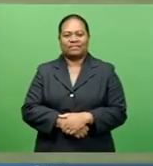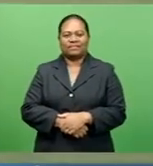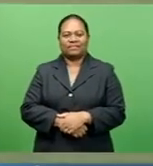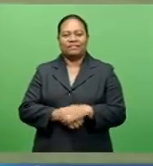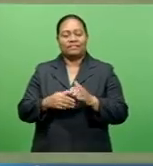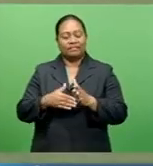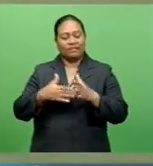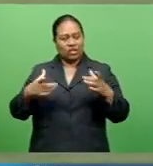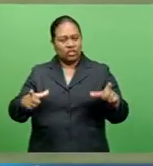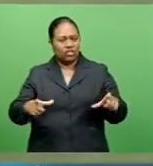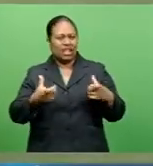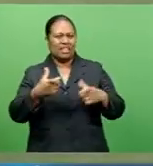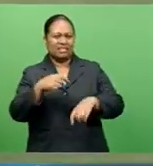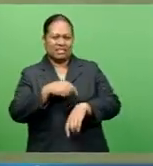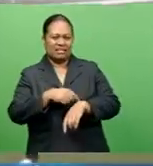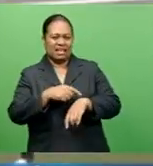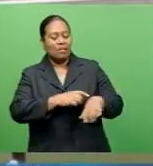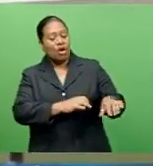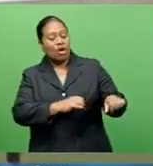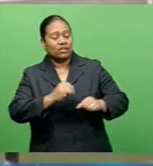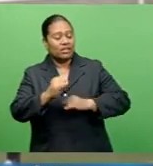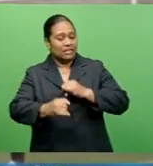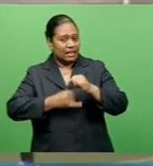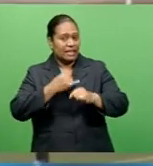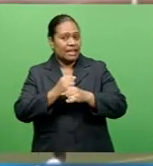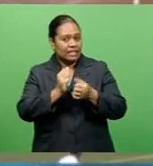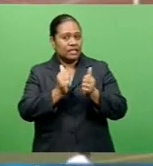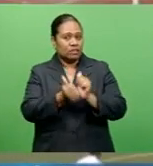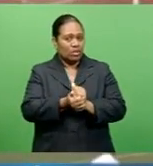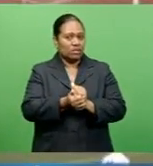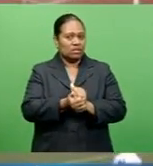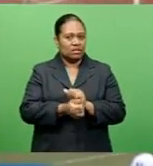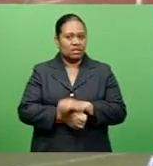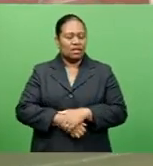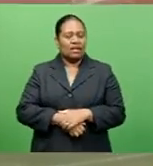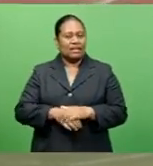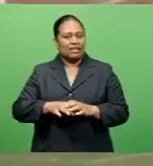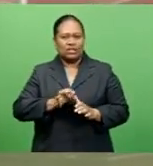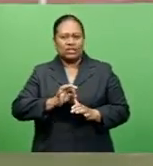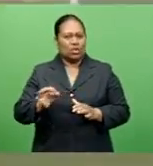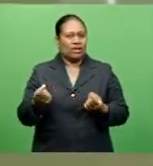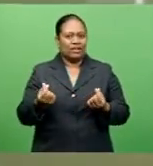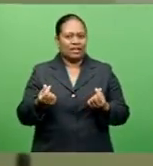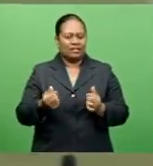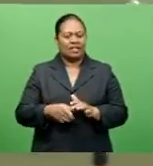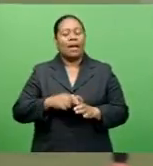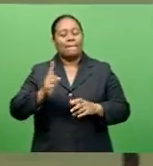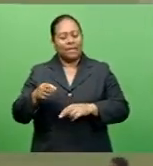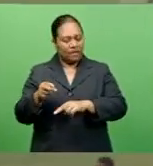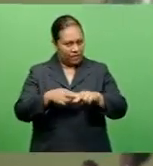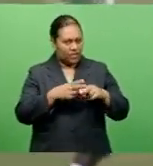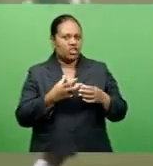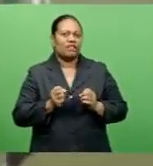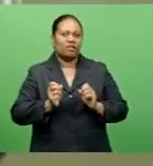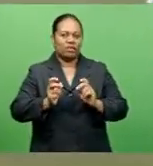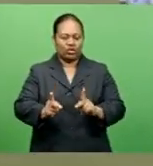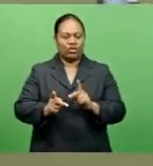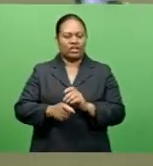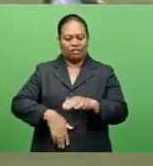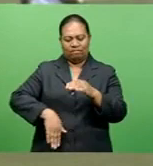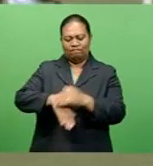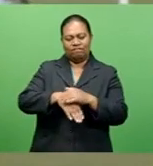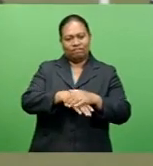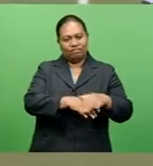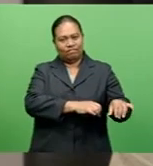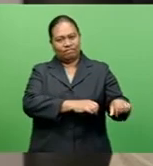During these challenging times, hosting an international sporting event is rare, but Fiji has a few opportunities and one of them is football. We